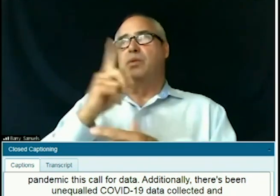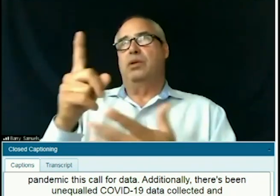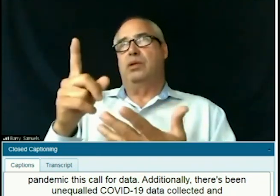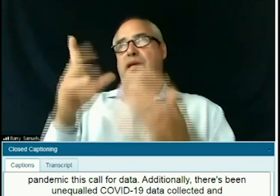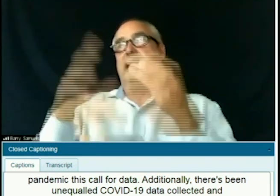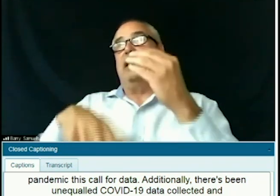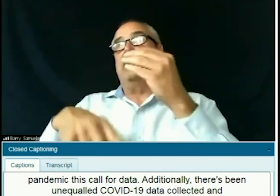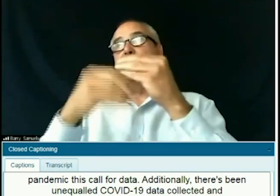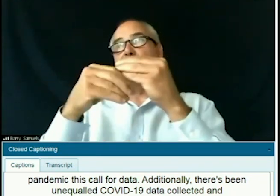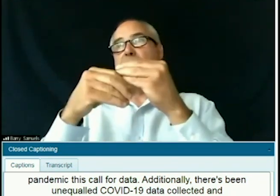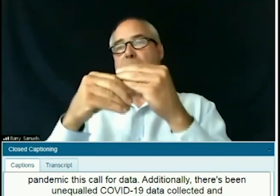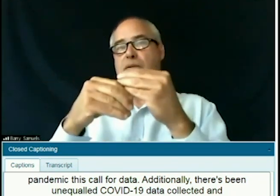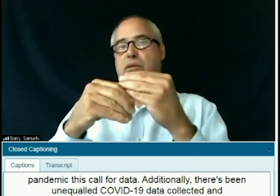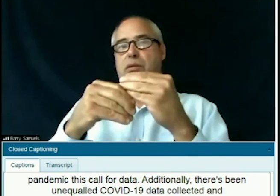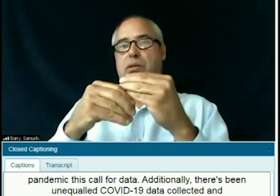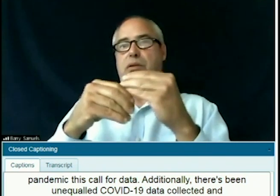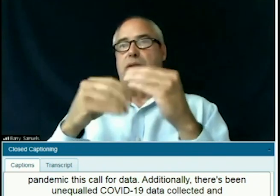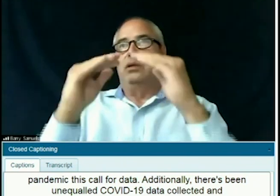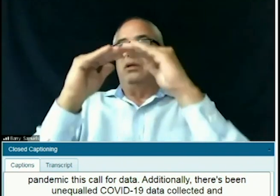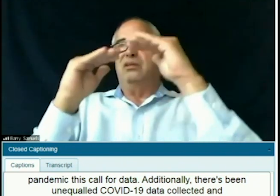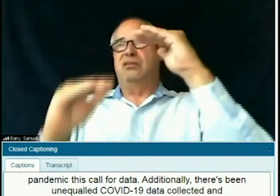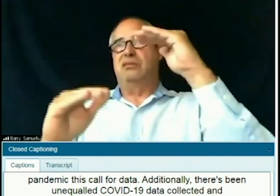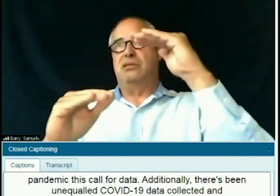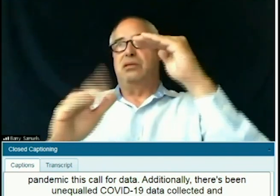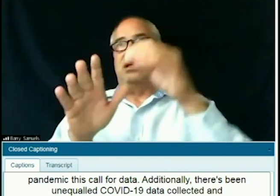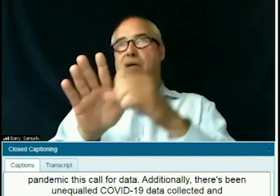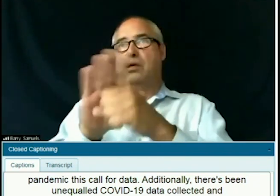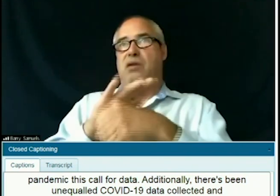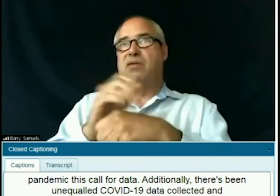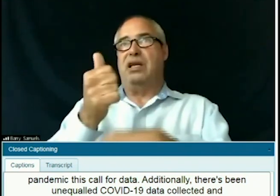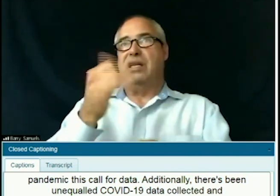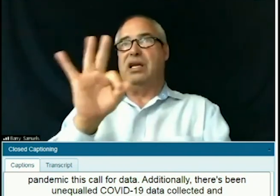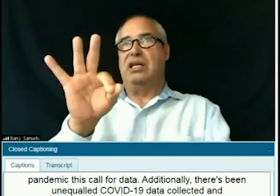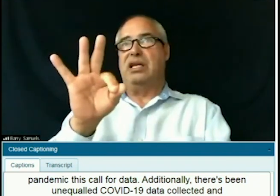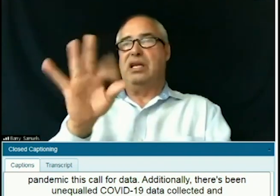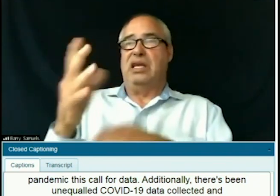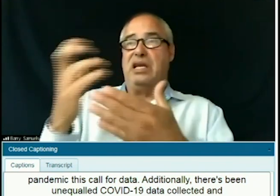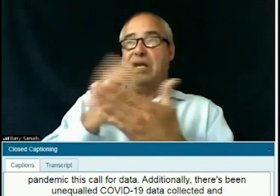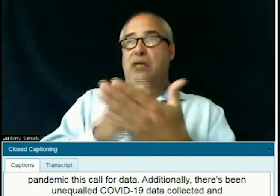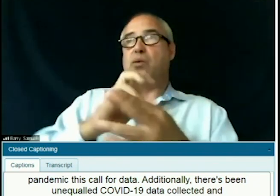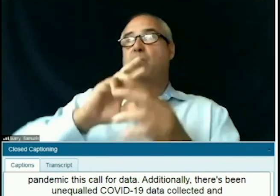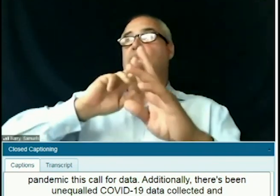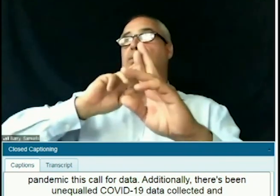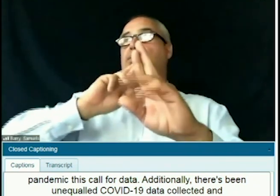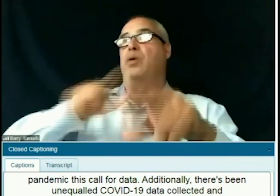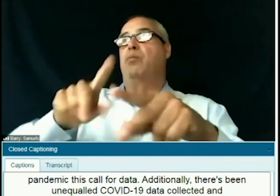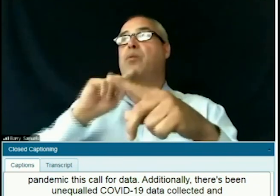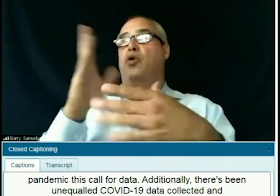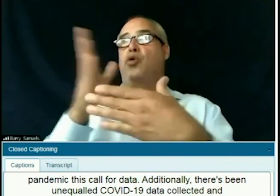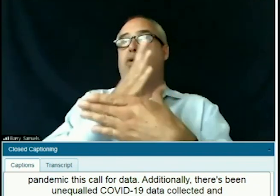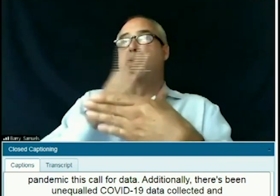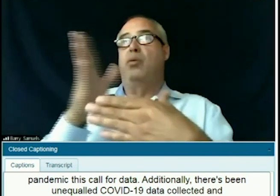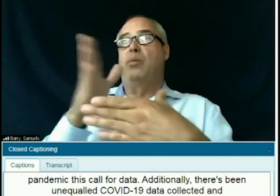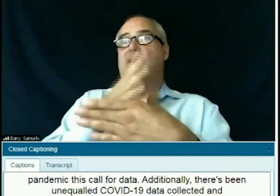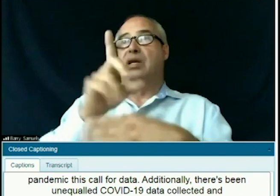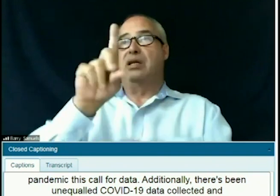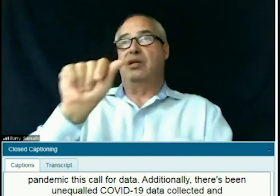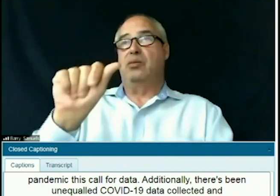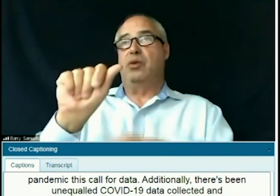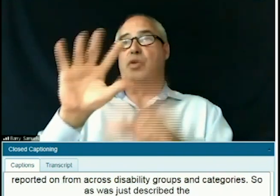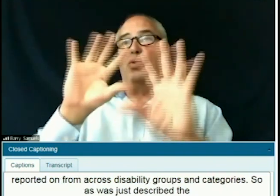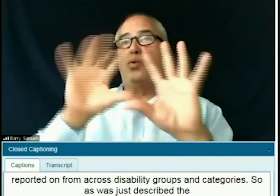Additionally, there's been unequal COVID-19 data collected and reported on from across disability groups and categories.